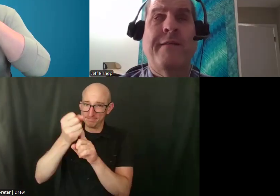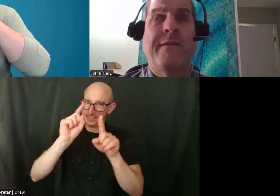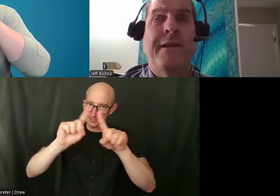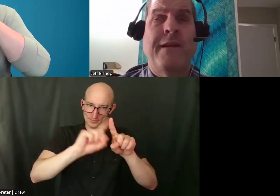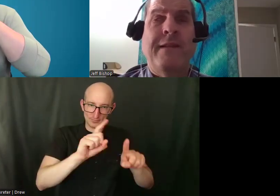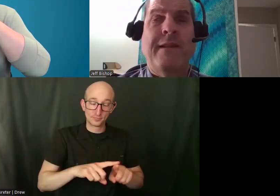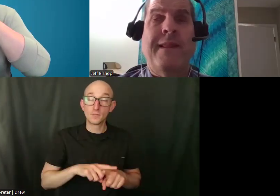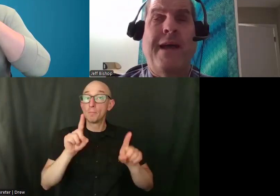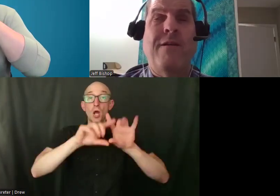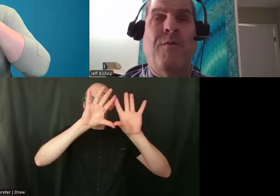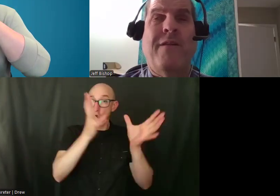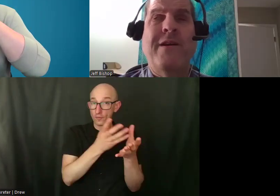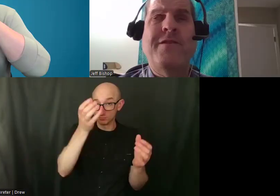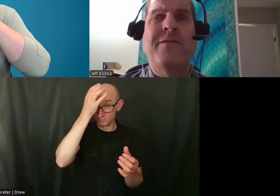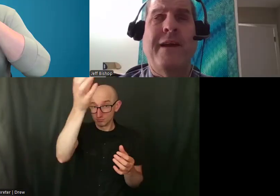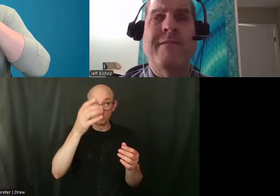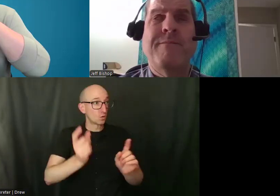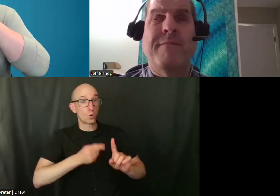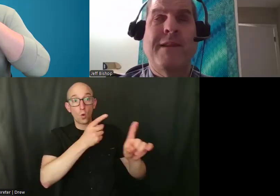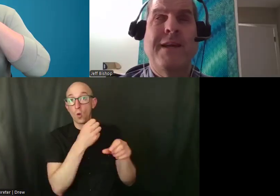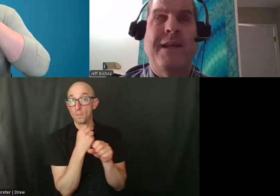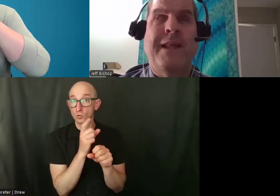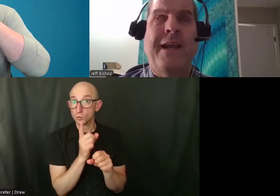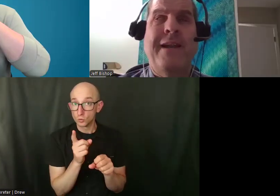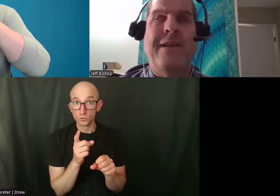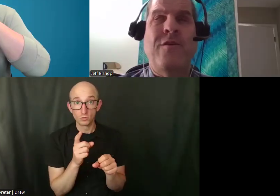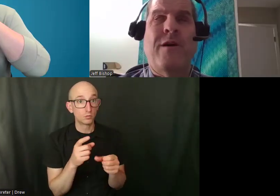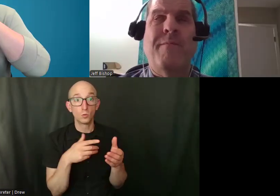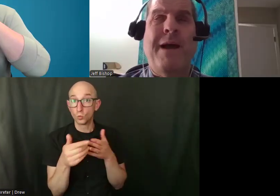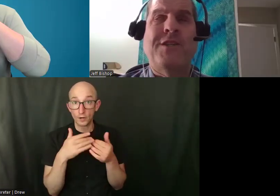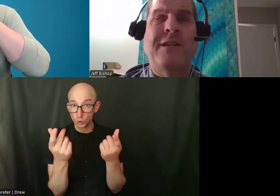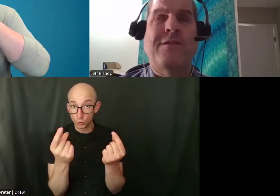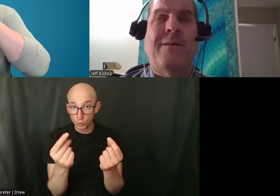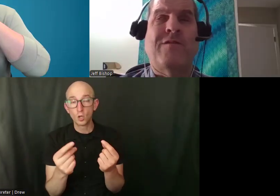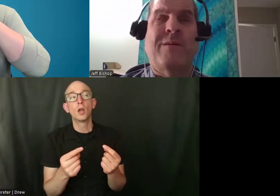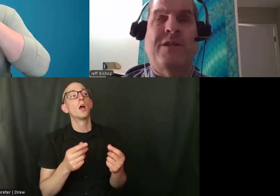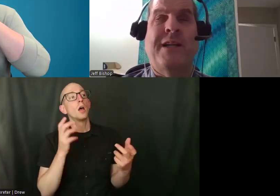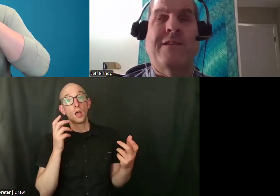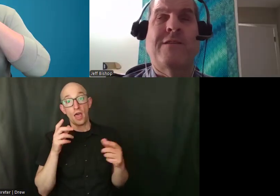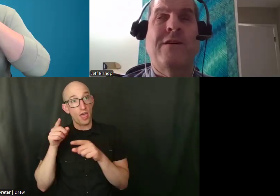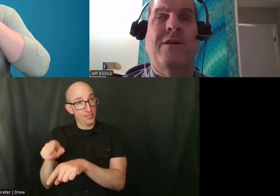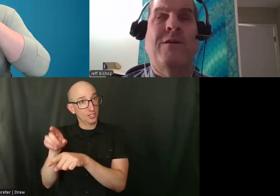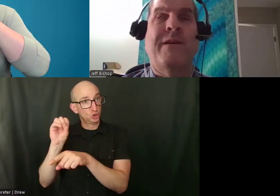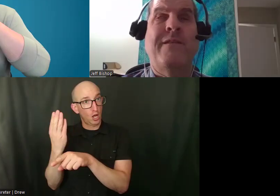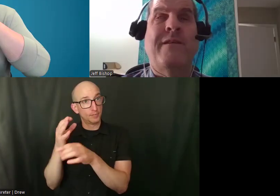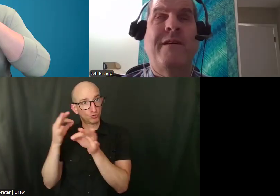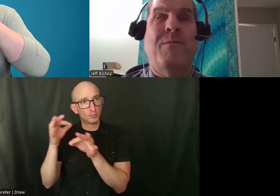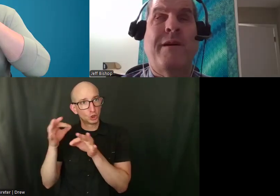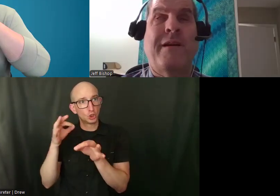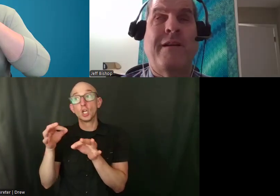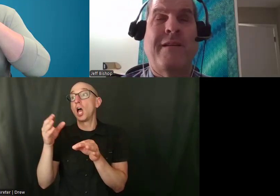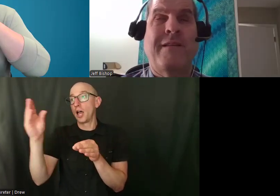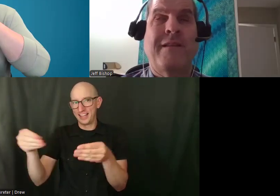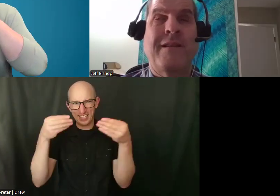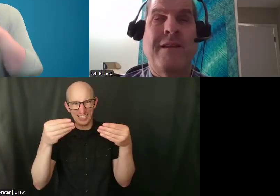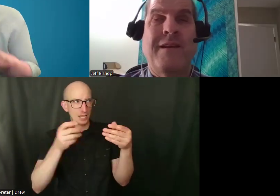sure that whatever you're doing, that you are matching the job description. That is so very, very important.